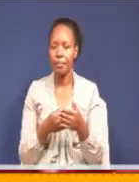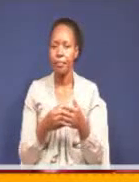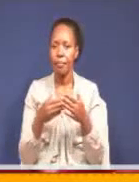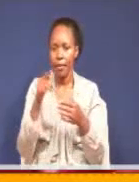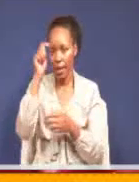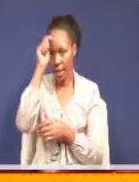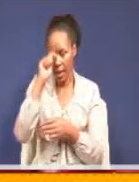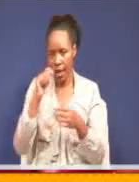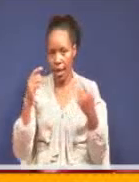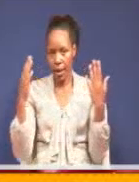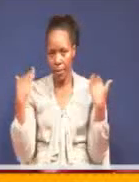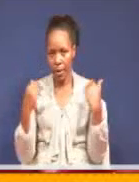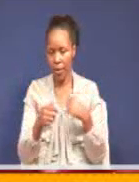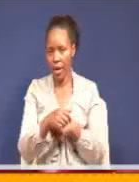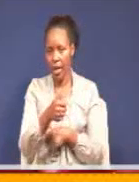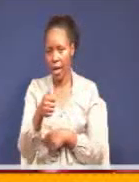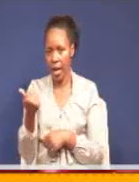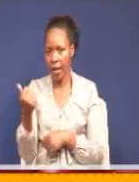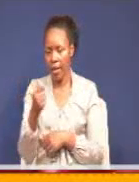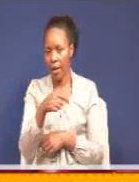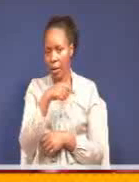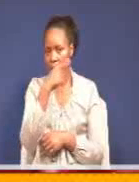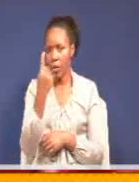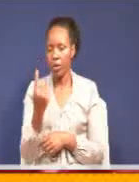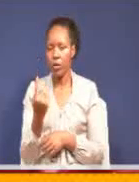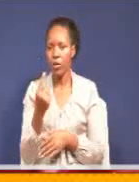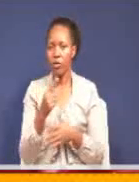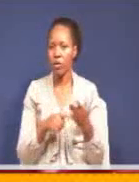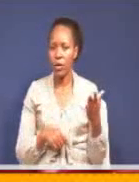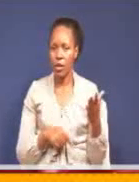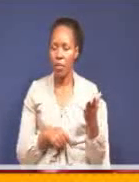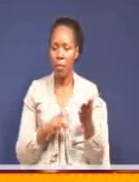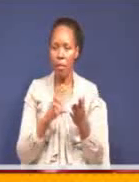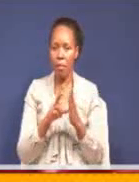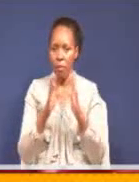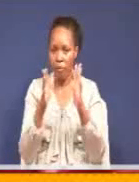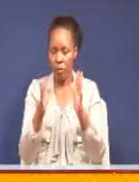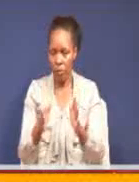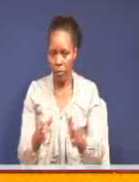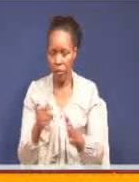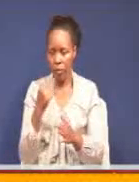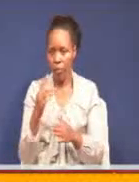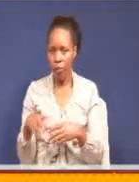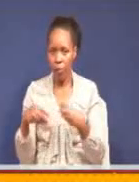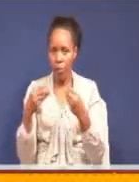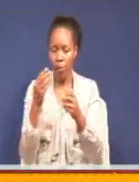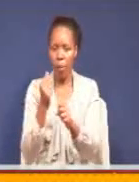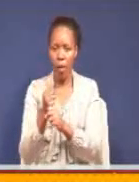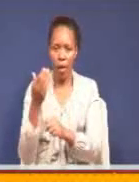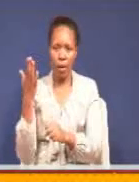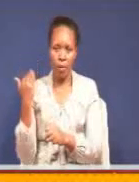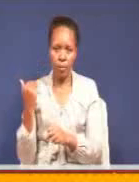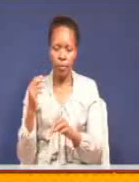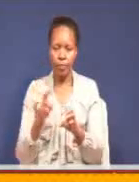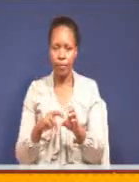Meru, amwana kaunti ingi, jidhiri tui kwa metewa kagita kanene, nontu akandarathi ba ingi, barabara nkire tungu gino, ni